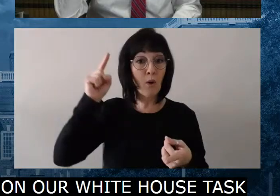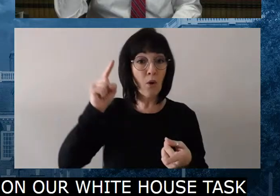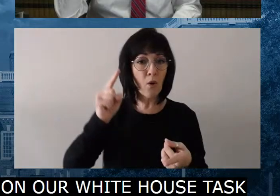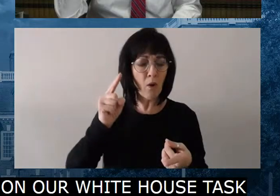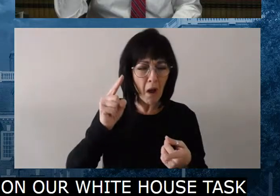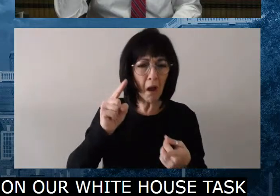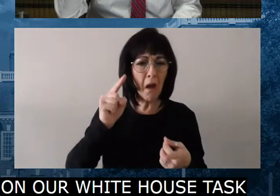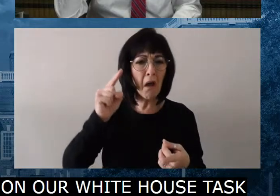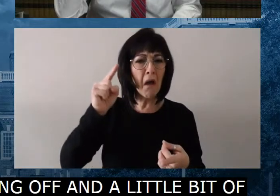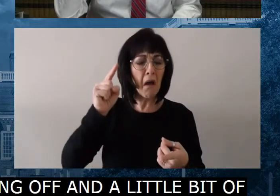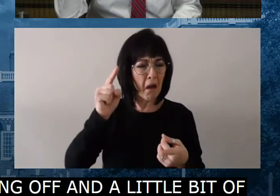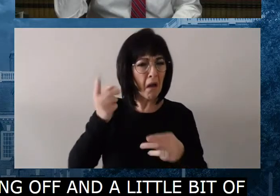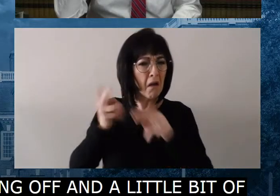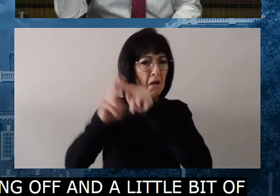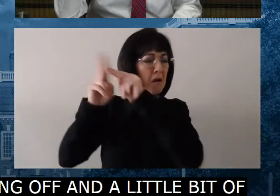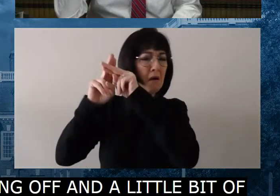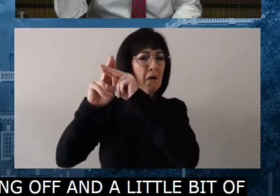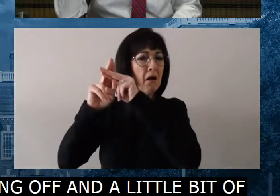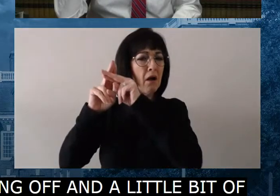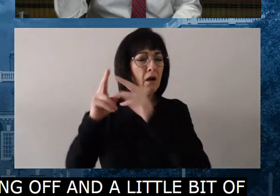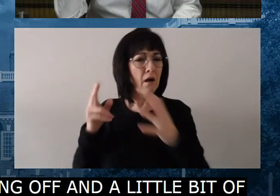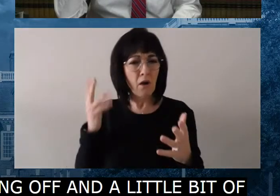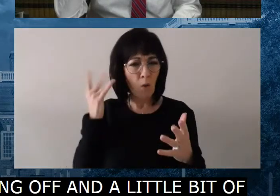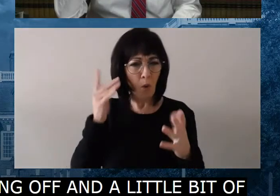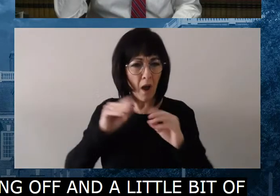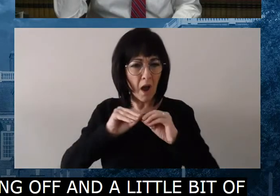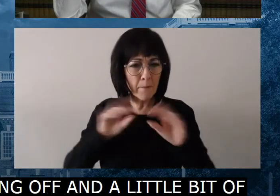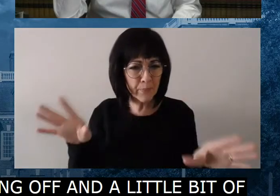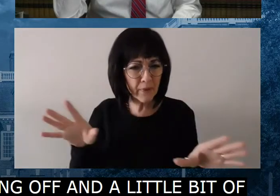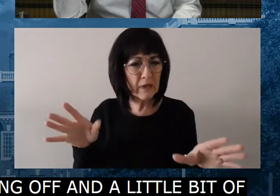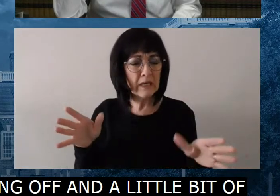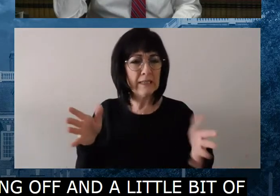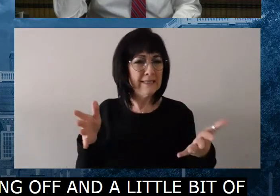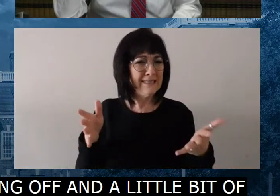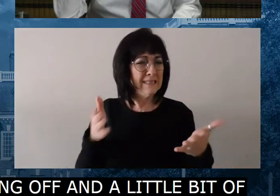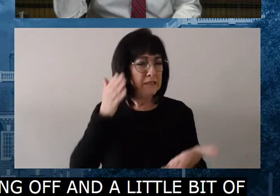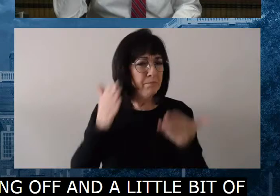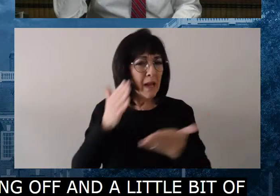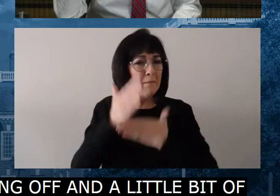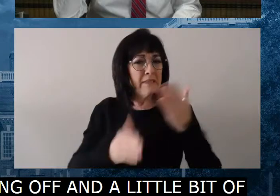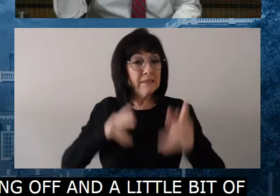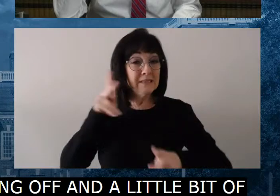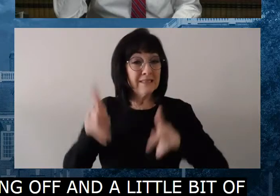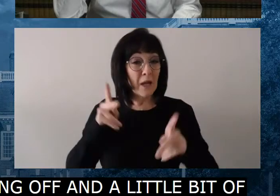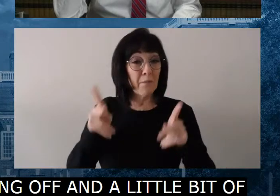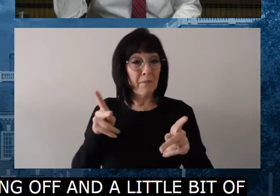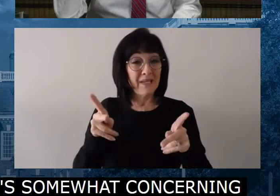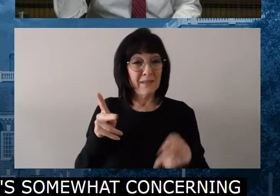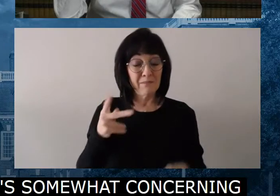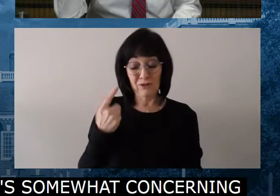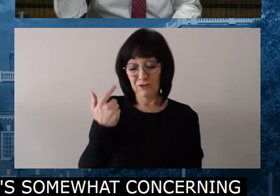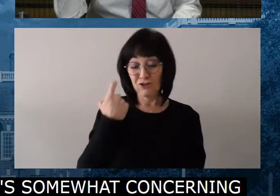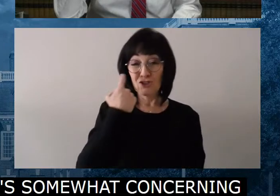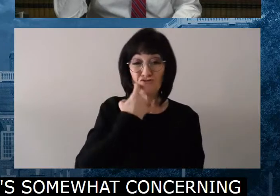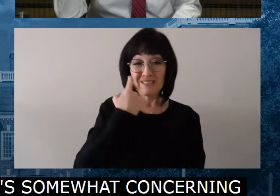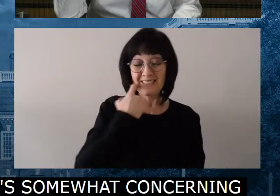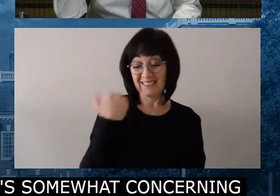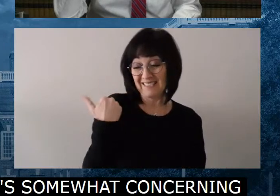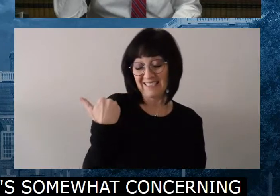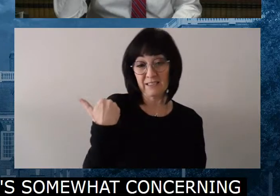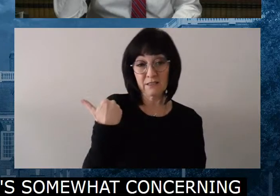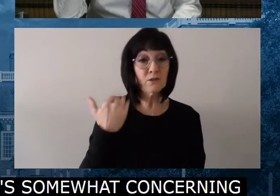somewhat concerning to us. Worried a little bit about activities over the St. Patrick's Day weekend